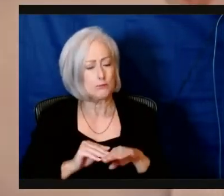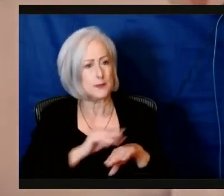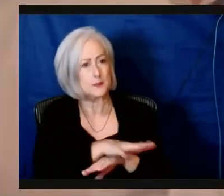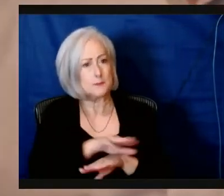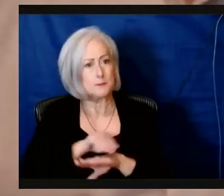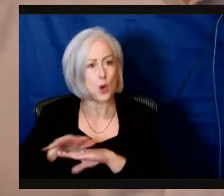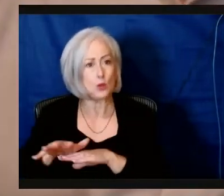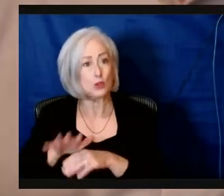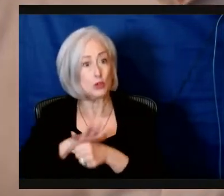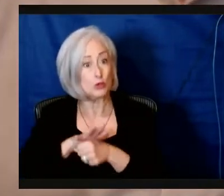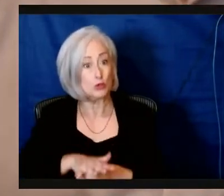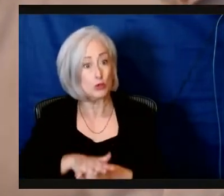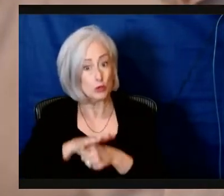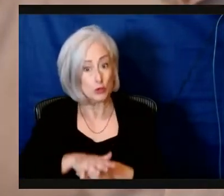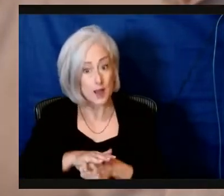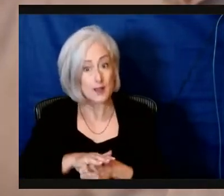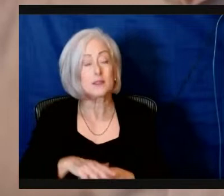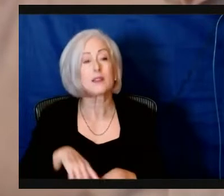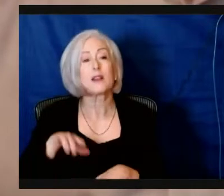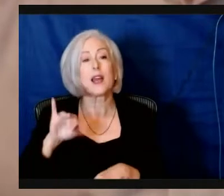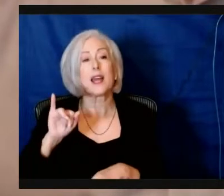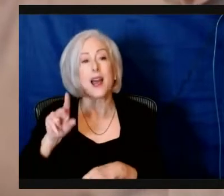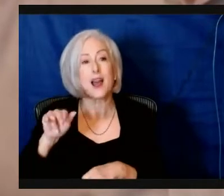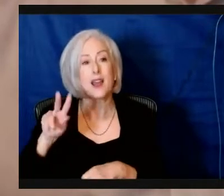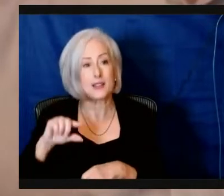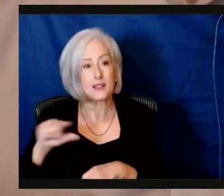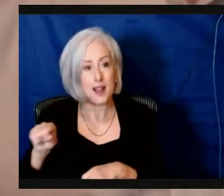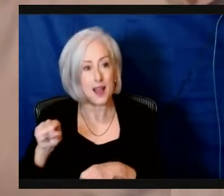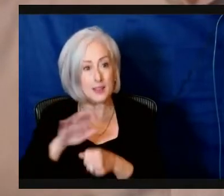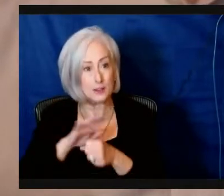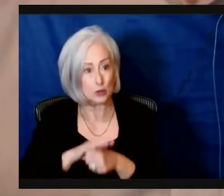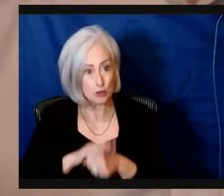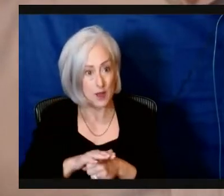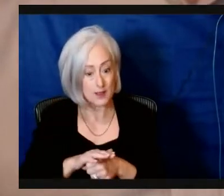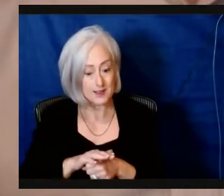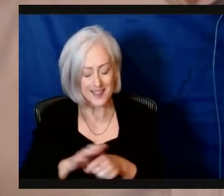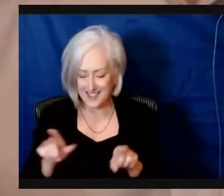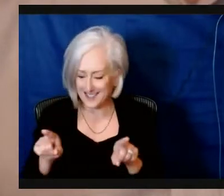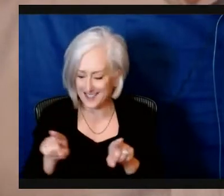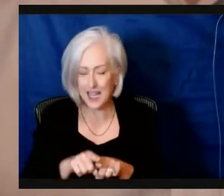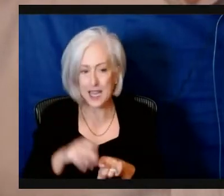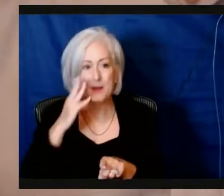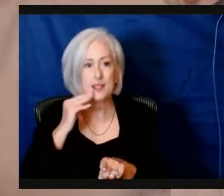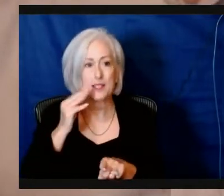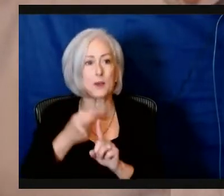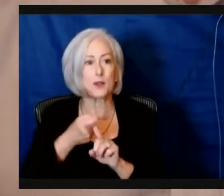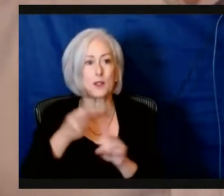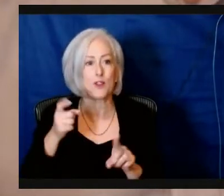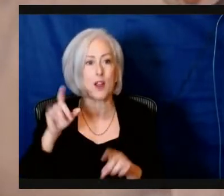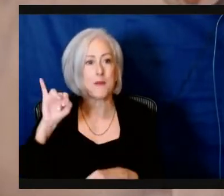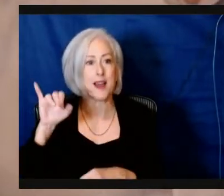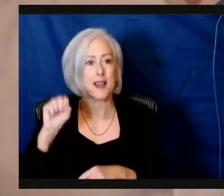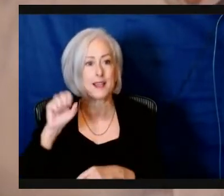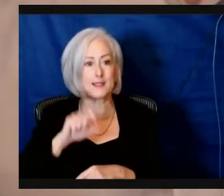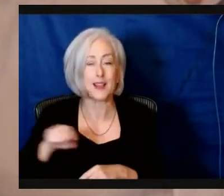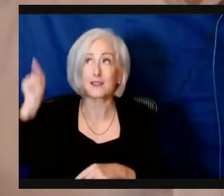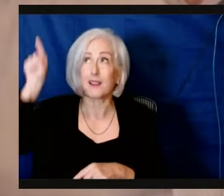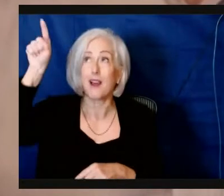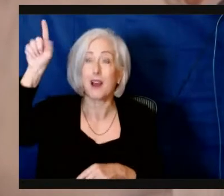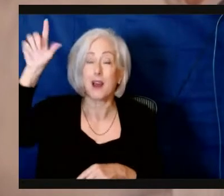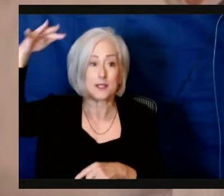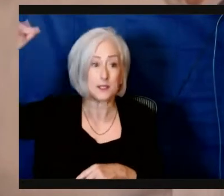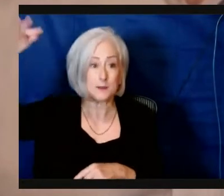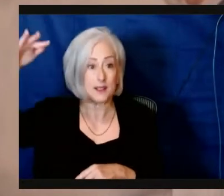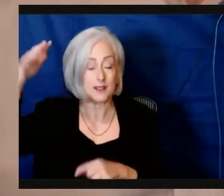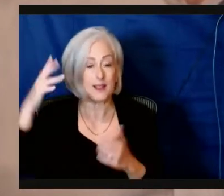radiation stresses that the cells experienced when they were on the ISS. So the next step now is to extract the RNA, so